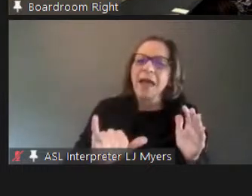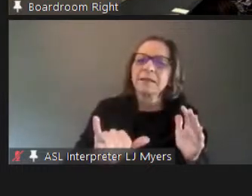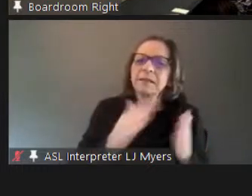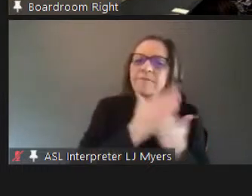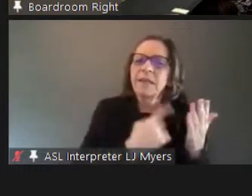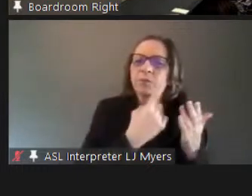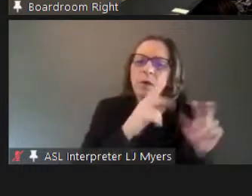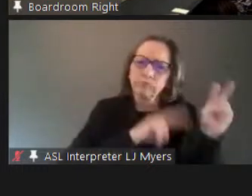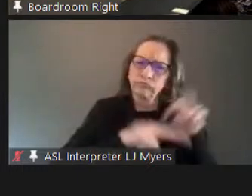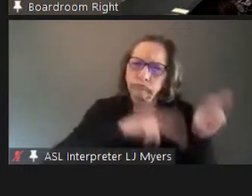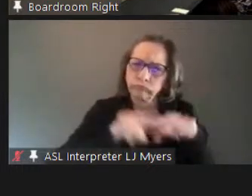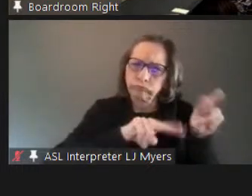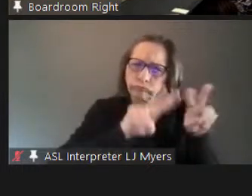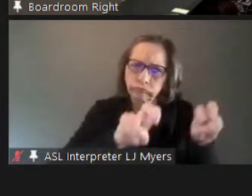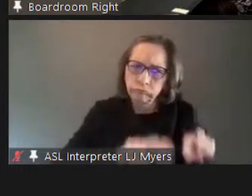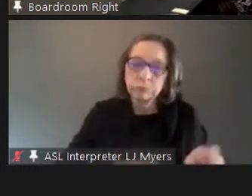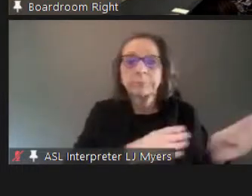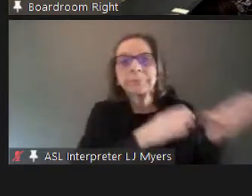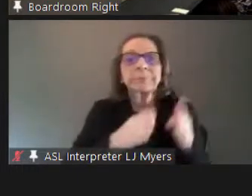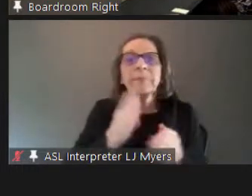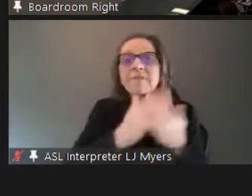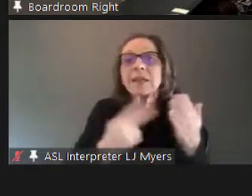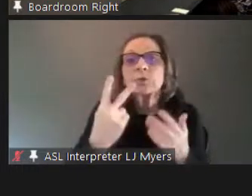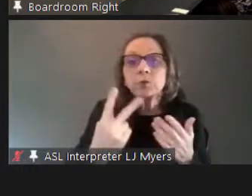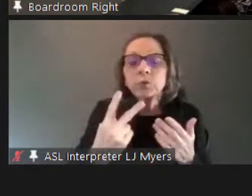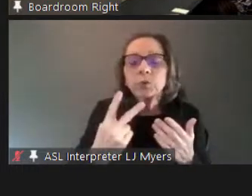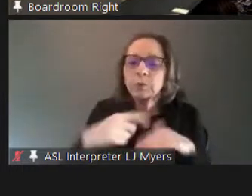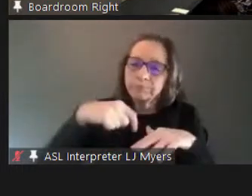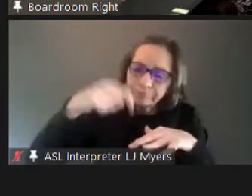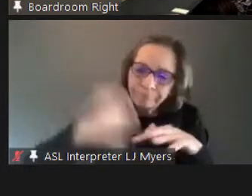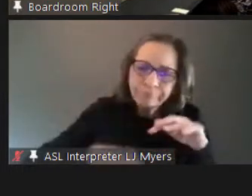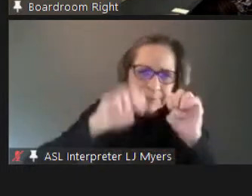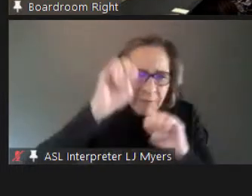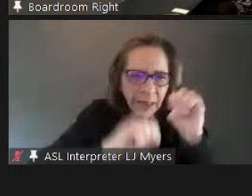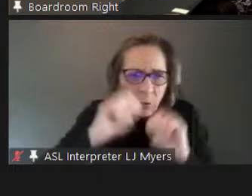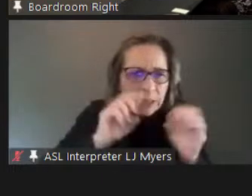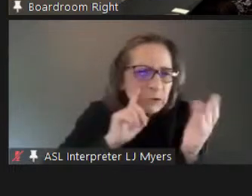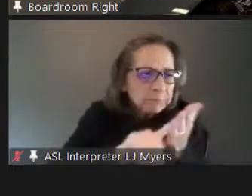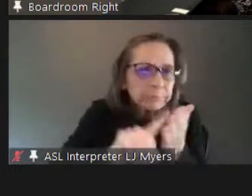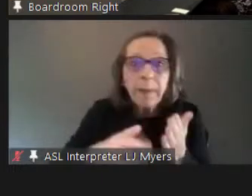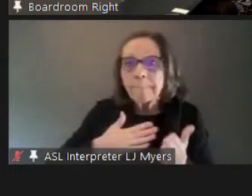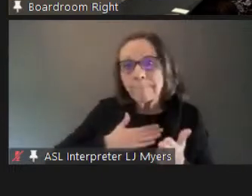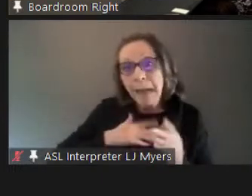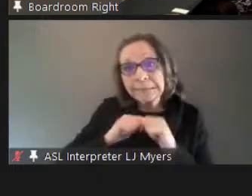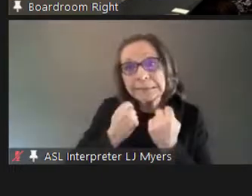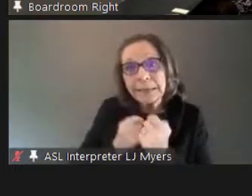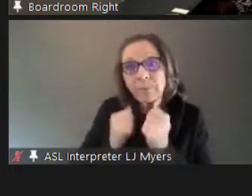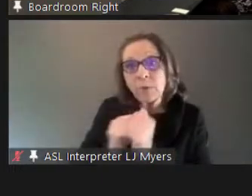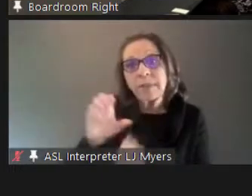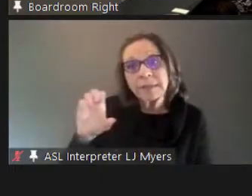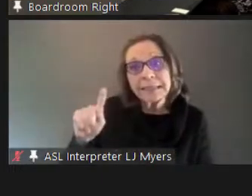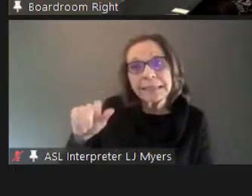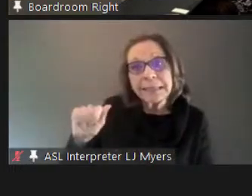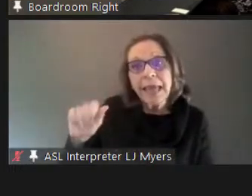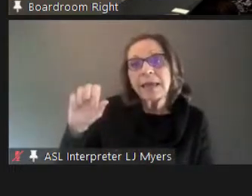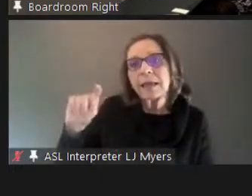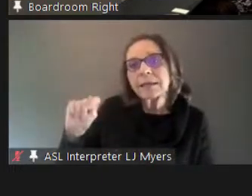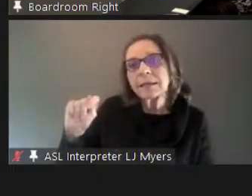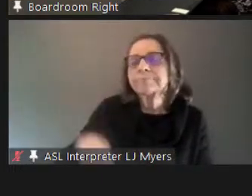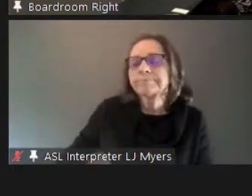is. Phase two is where we're really going to do that in-depth evaluation. That's where my team, along with the CTA stakeholders,